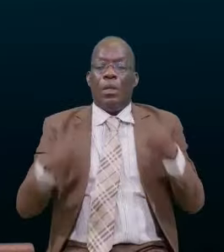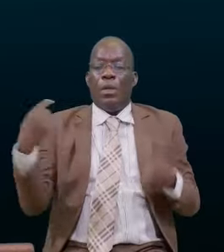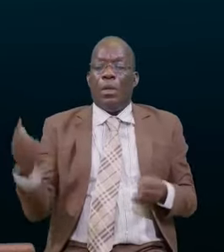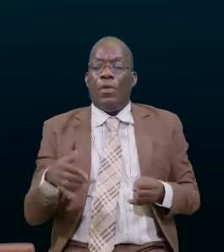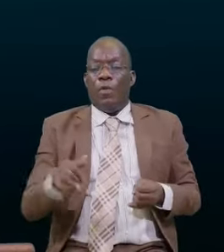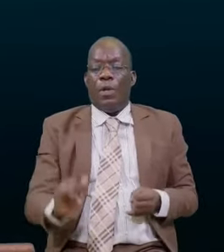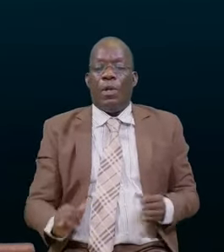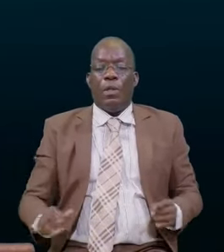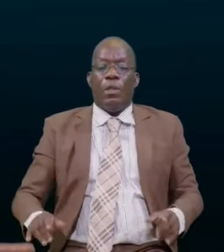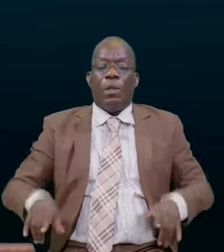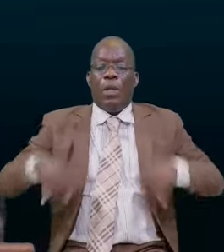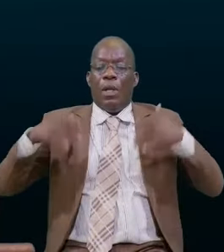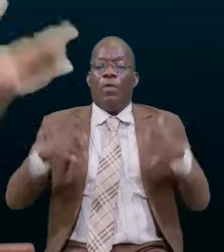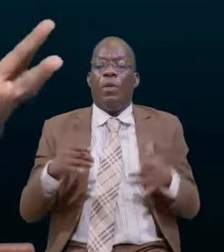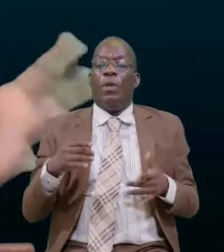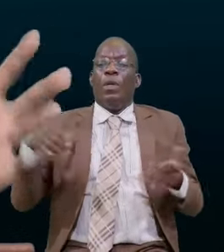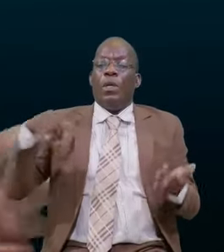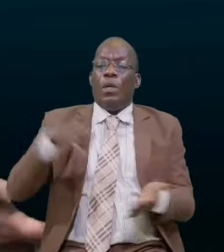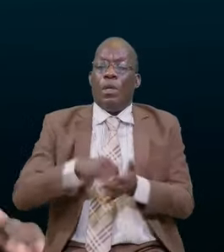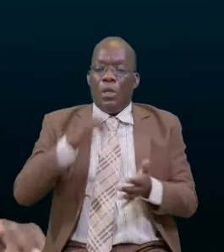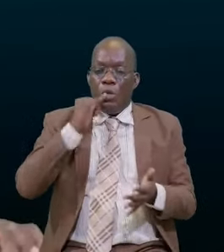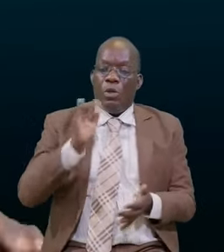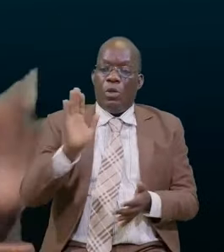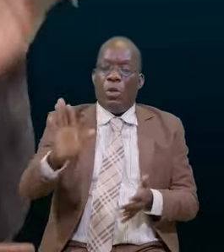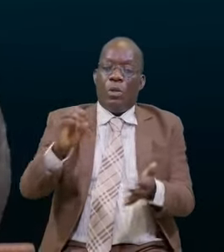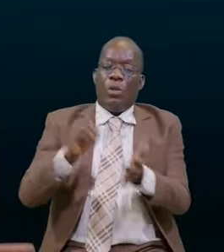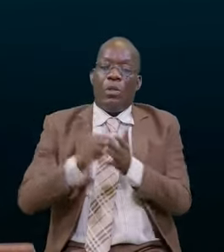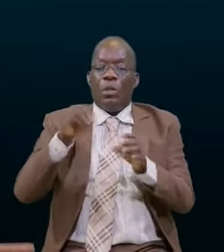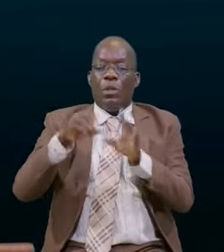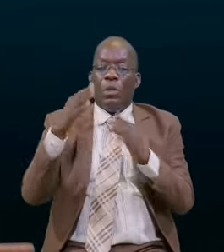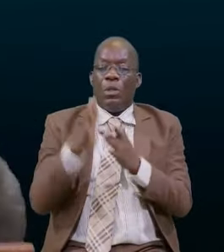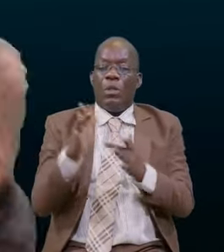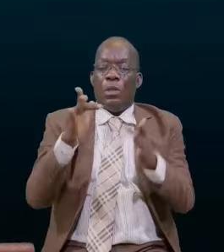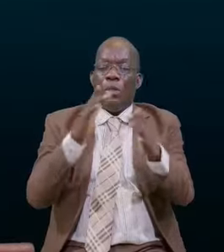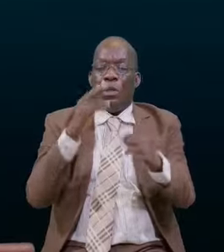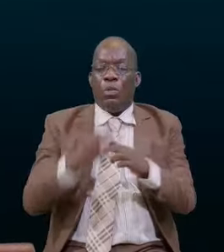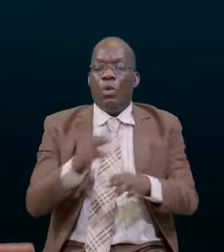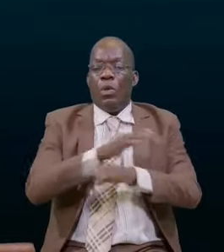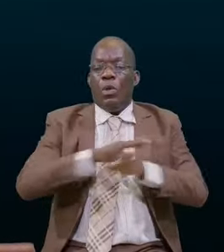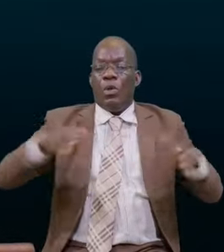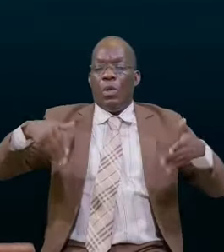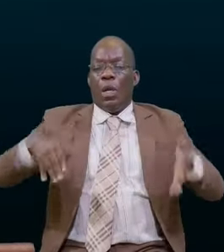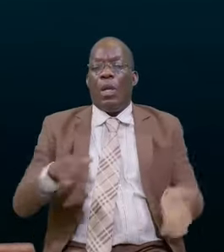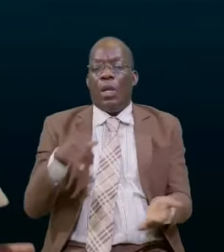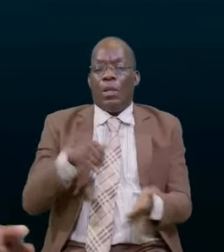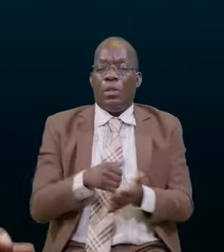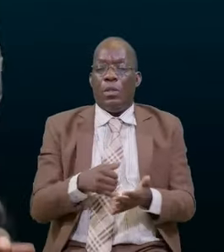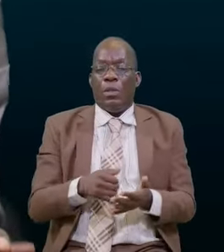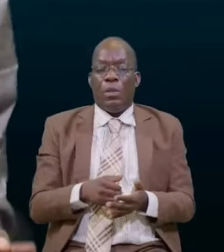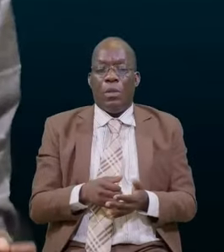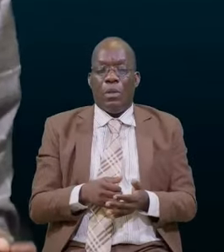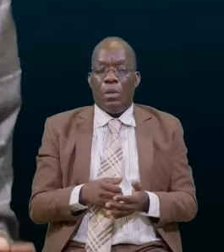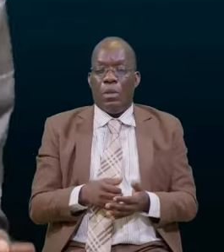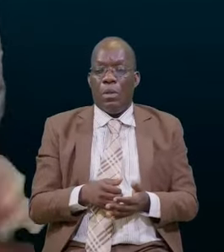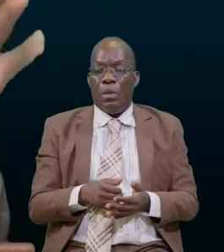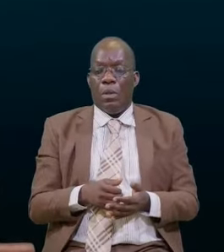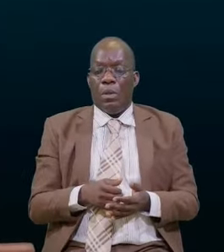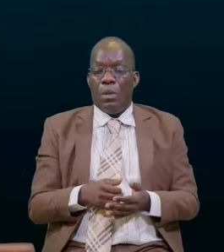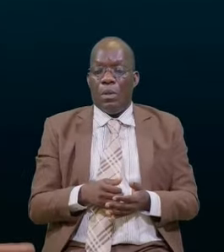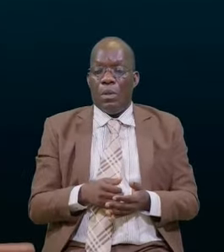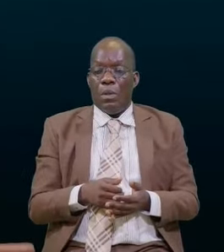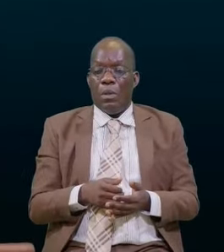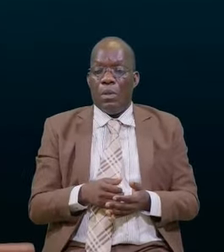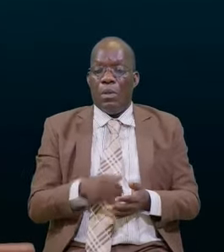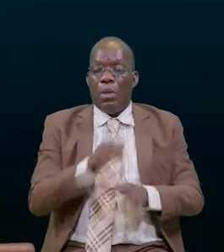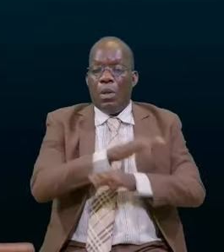portion in Jesus name don't excuse him don't in any way pampass him however small it may be don't